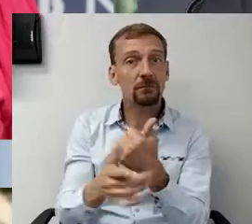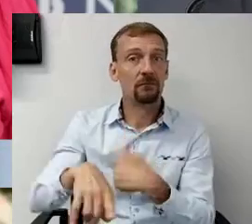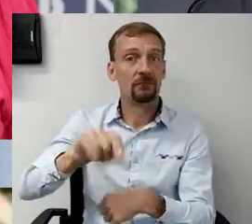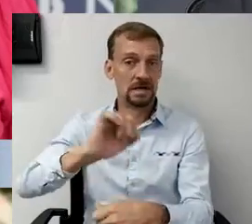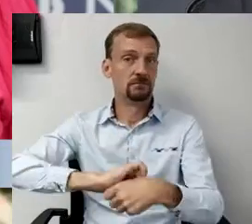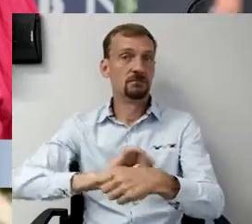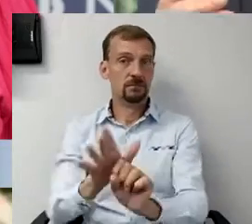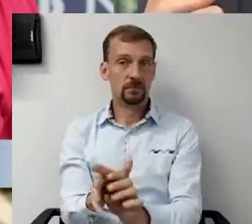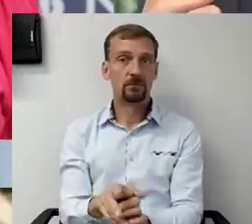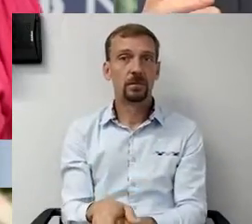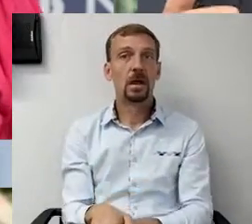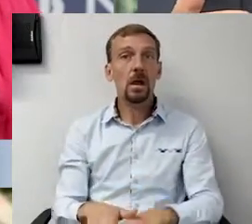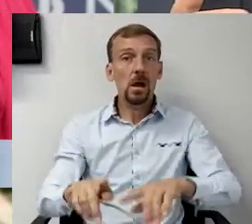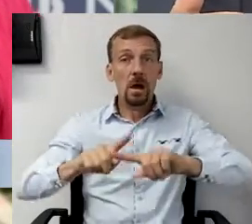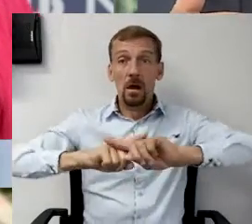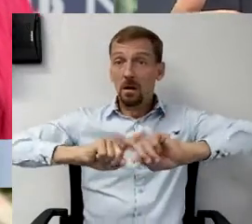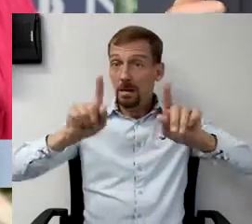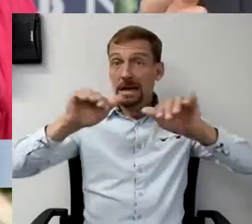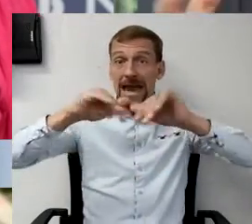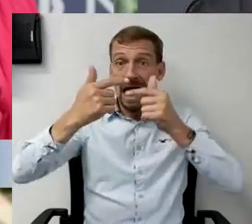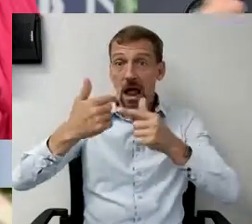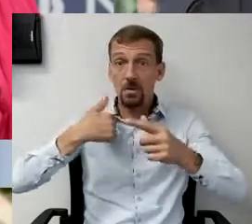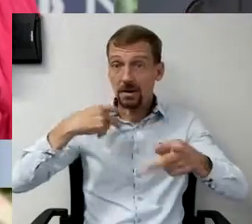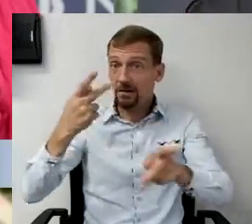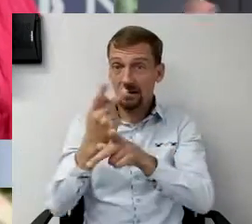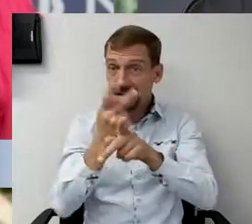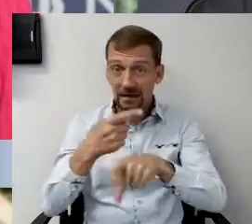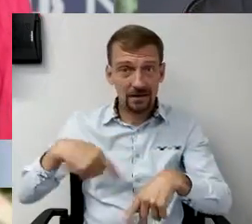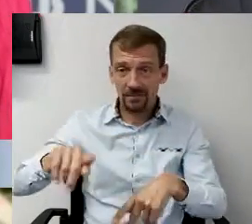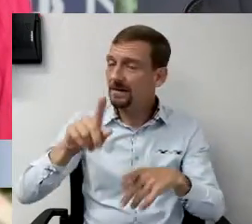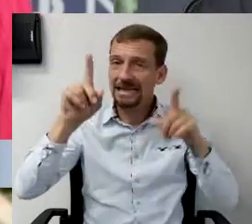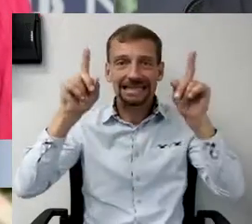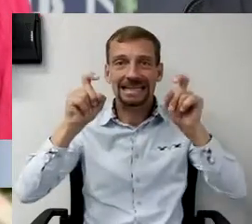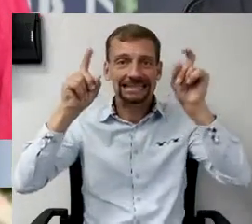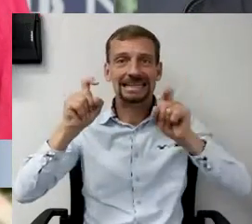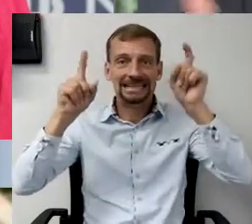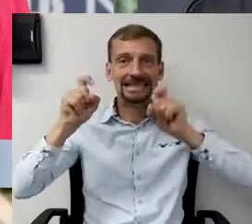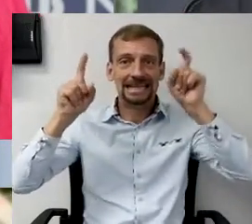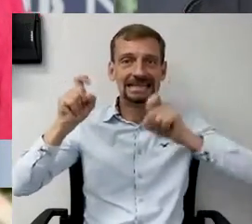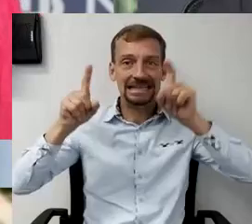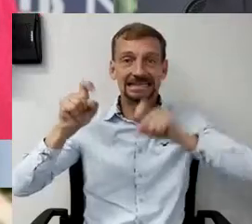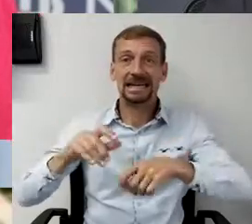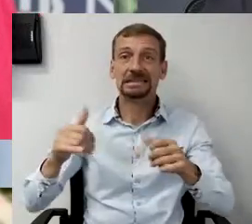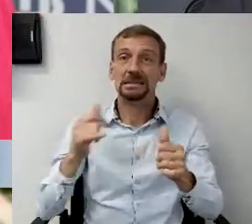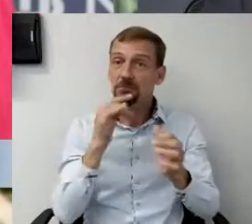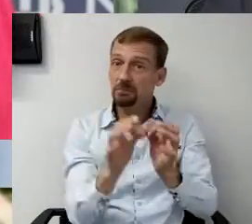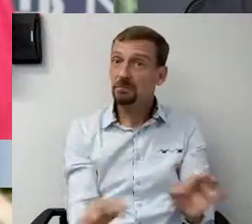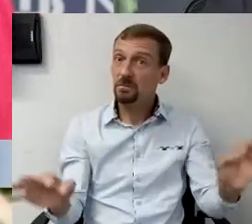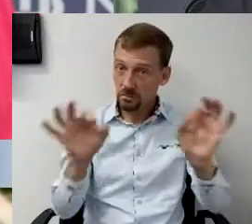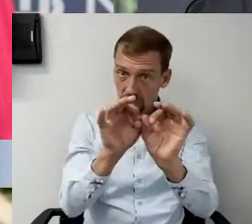the way we're going to get a handle on this is a lot more testing. Right. I know that